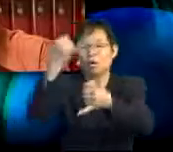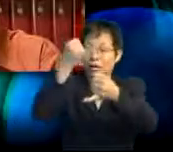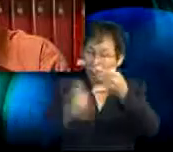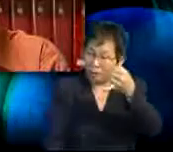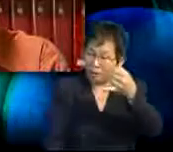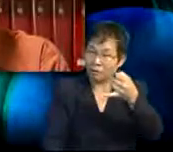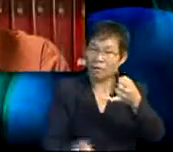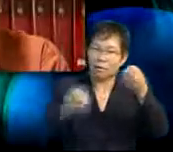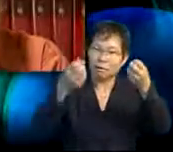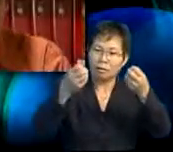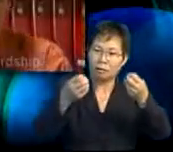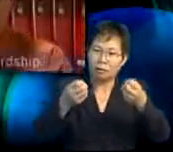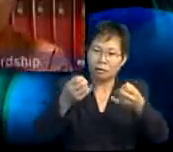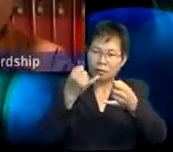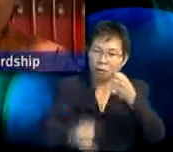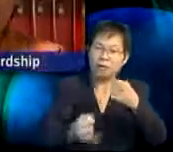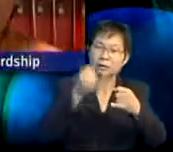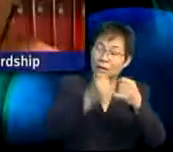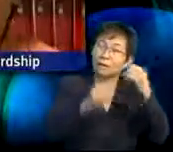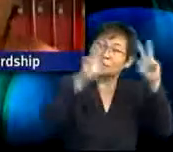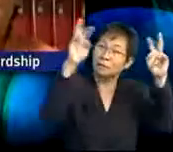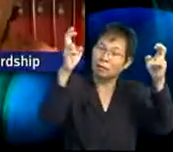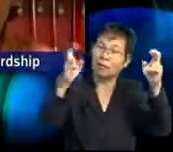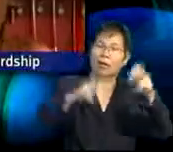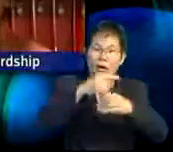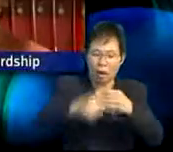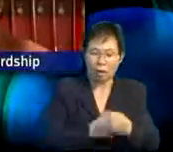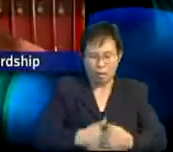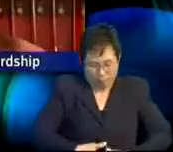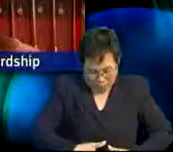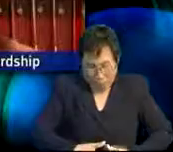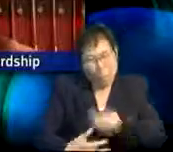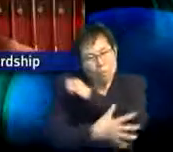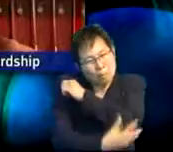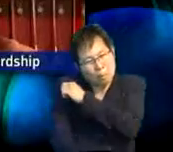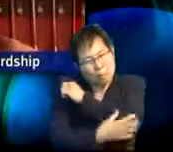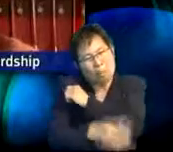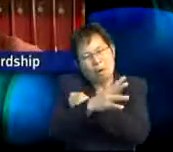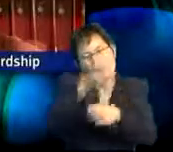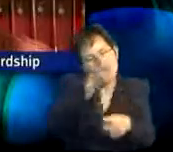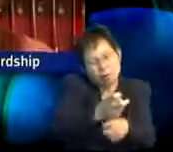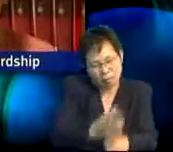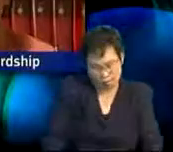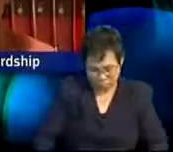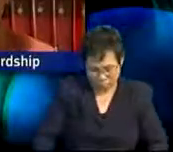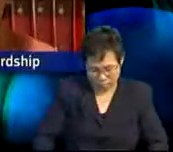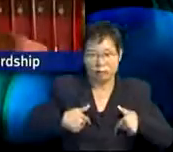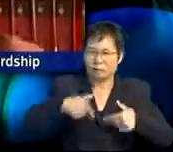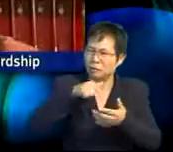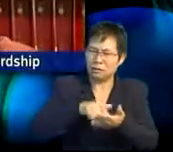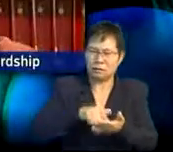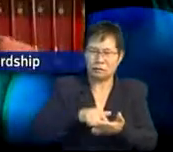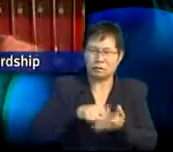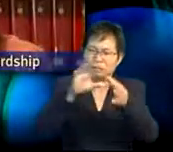the last main theme is about poverty and hardship. This is a novel